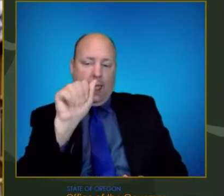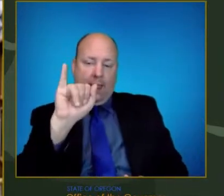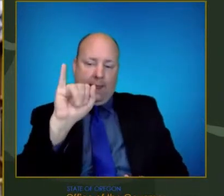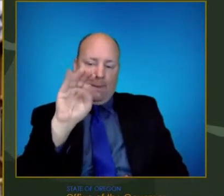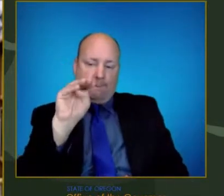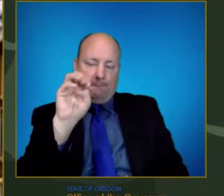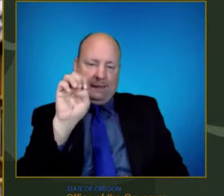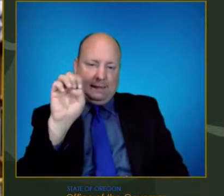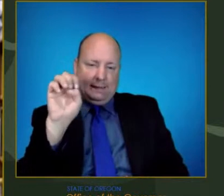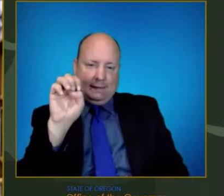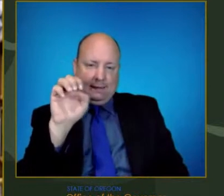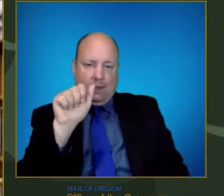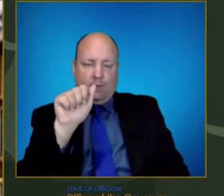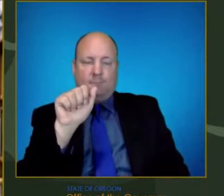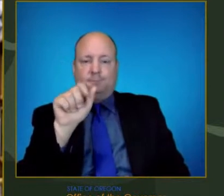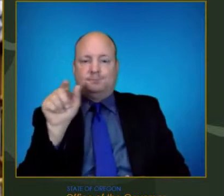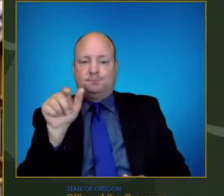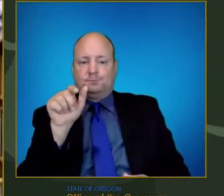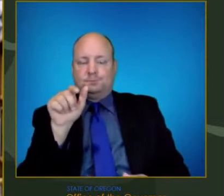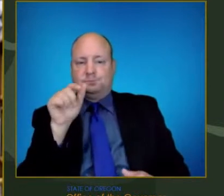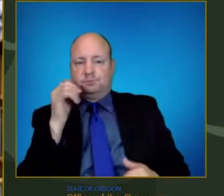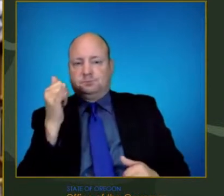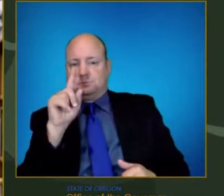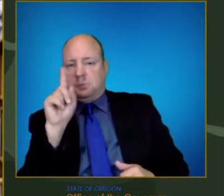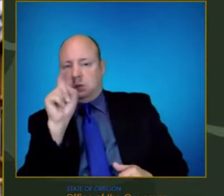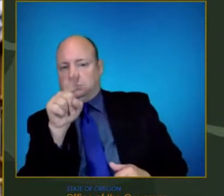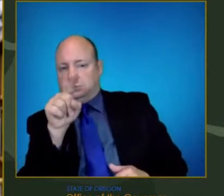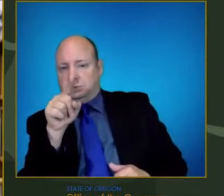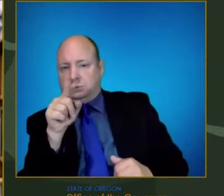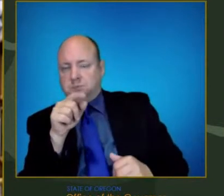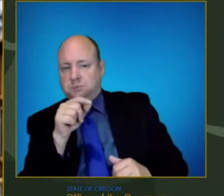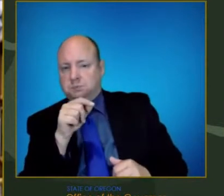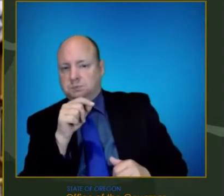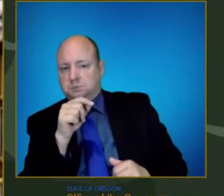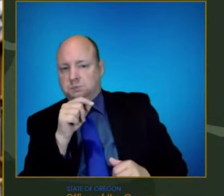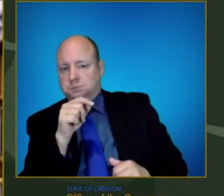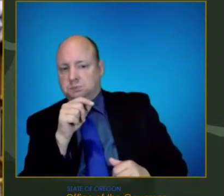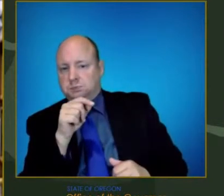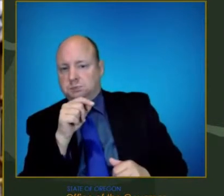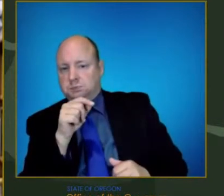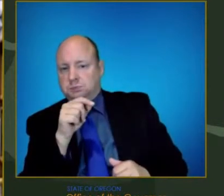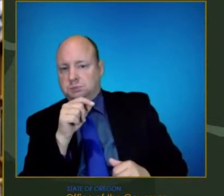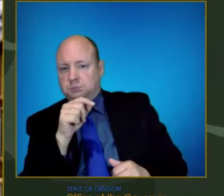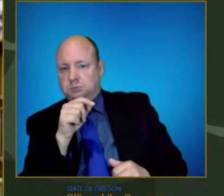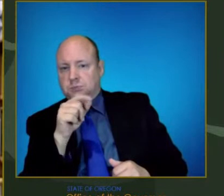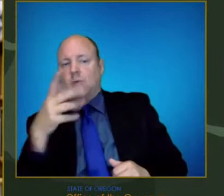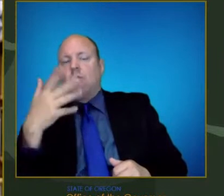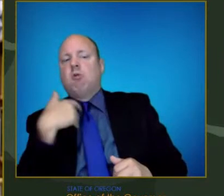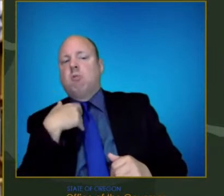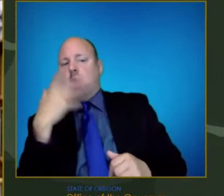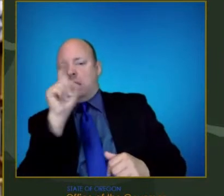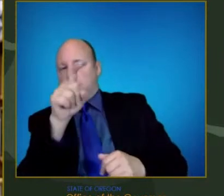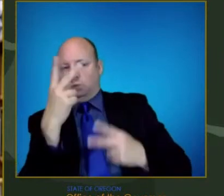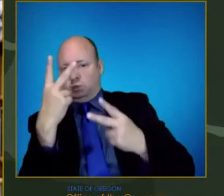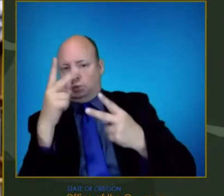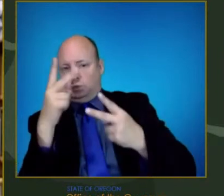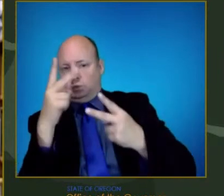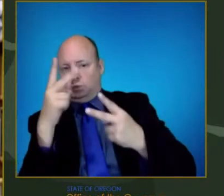Thank you. I have two areas of questions. I'll try to be brief. The rates of